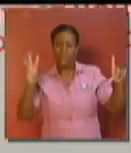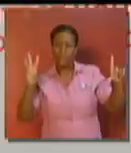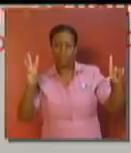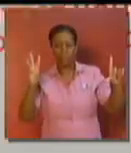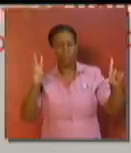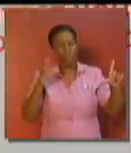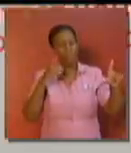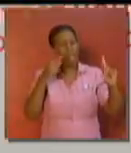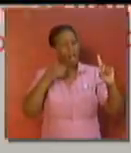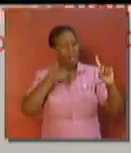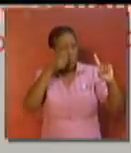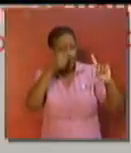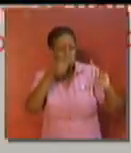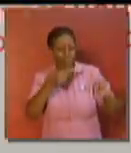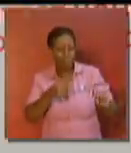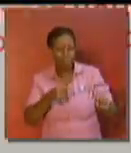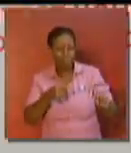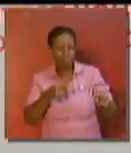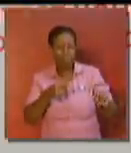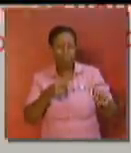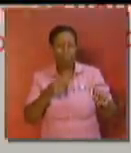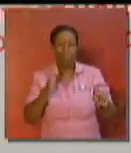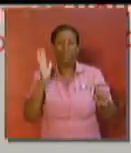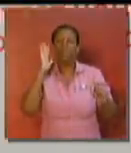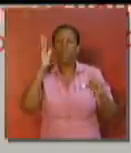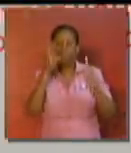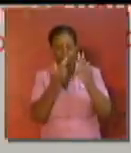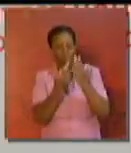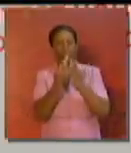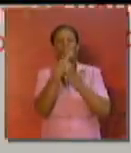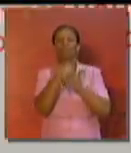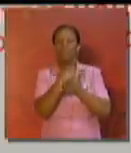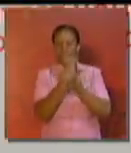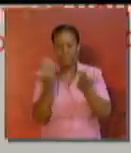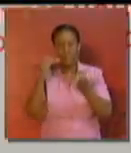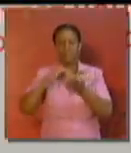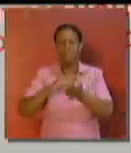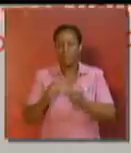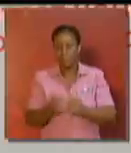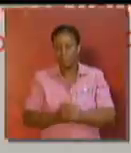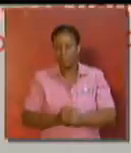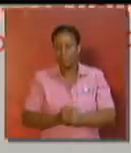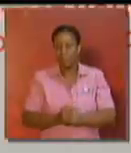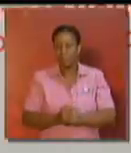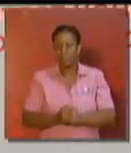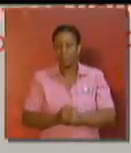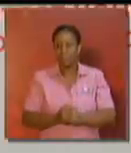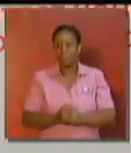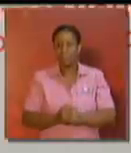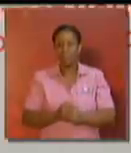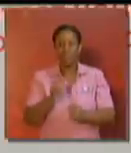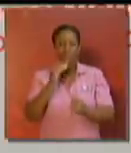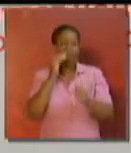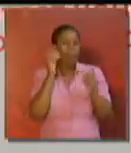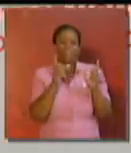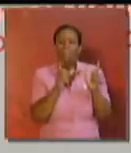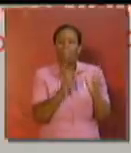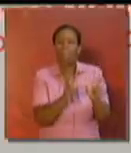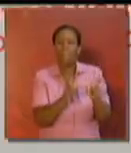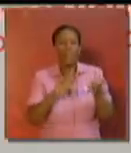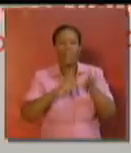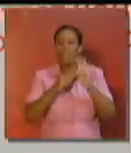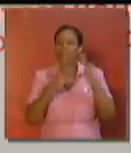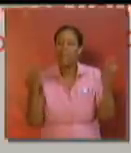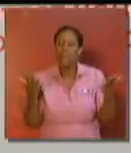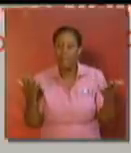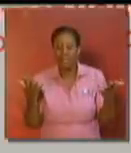in a little detail this morning. Now, the first thing about home self-quarantine is clearly that you need to remain at home.